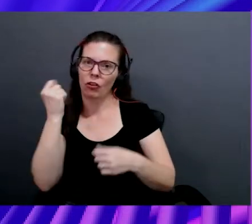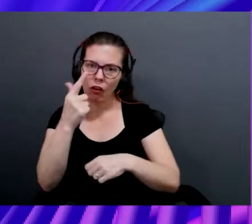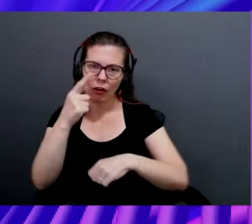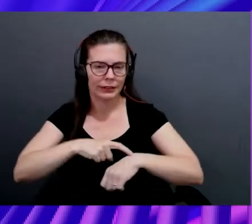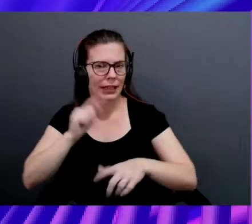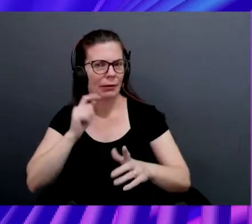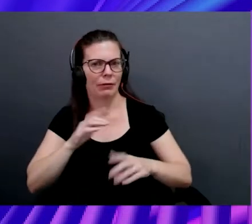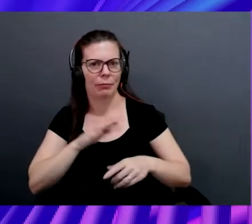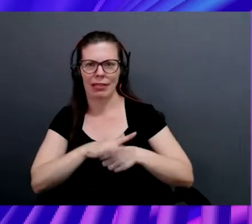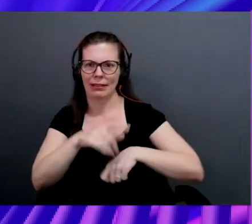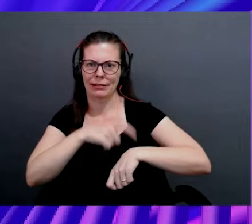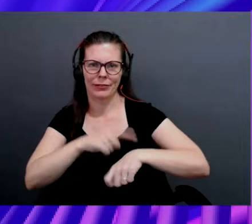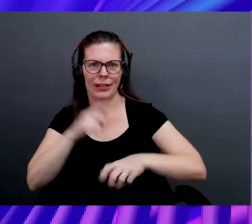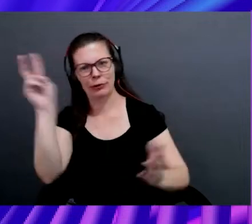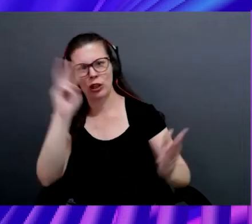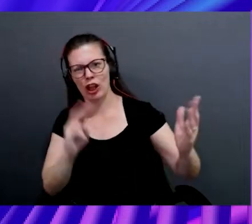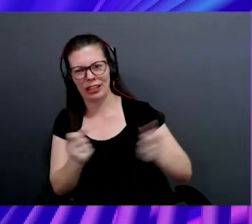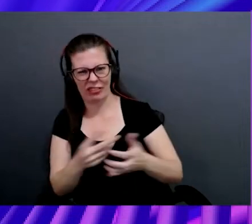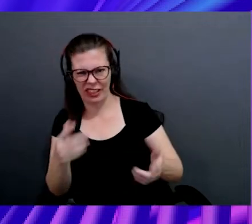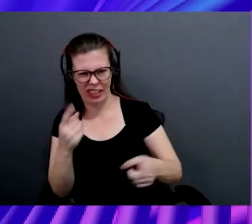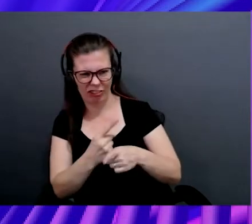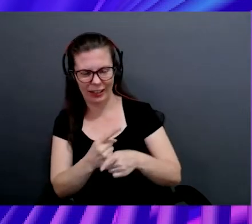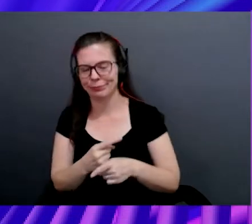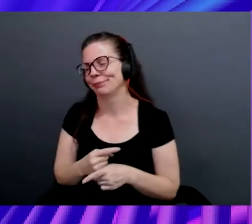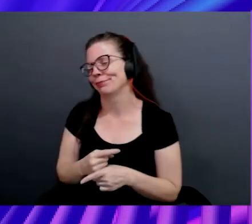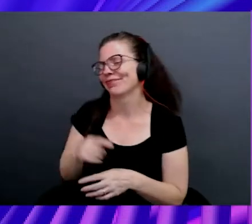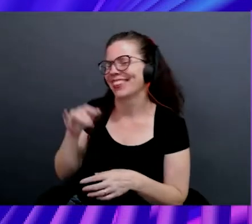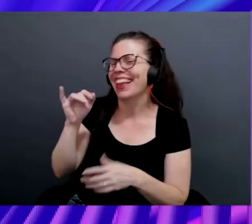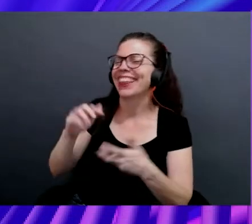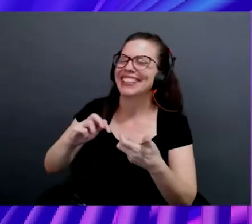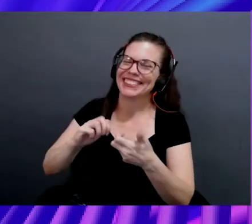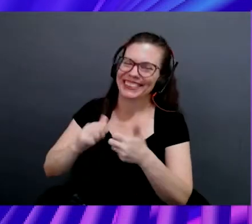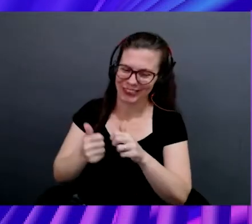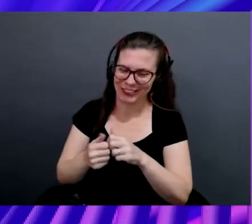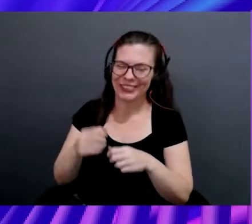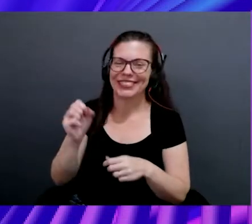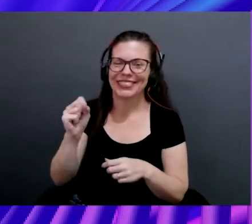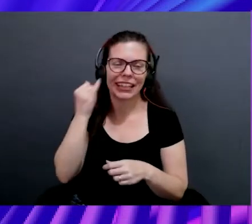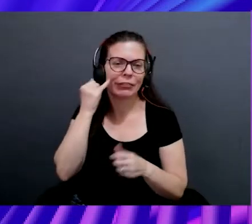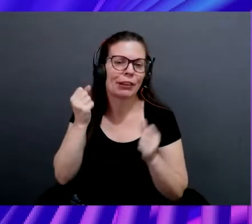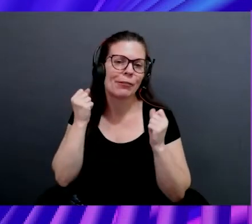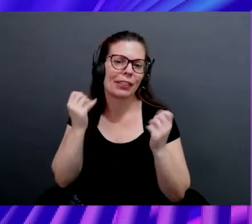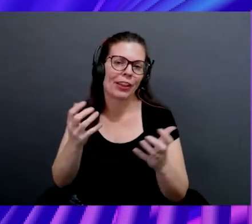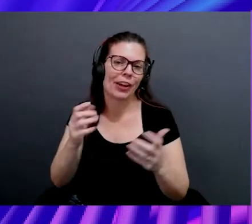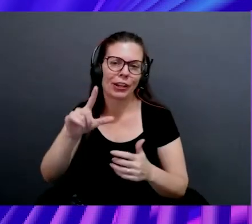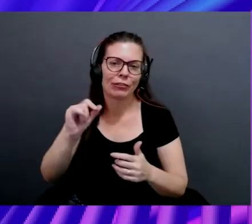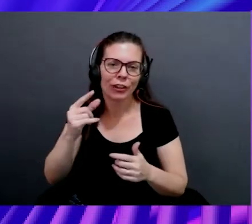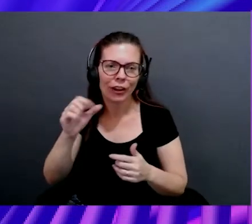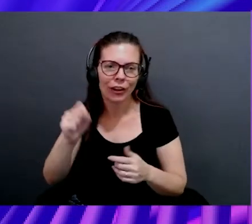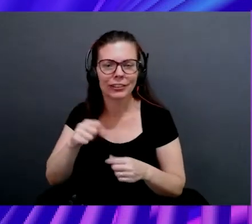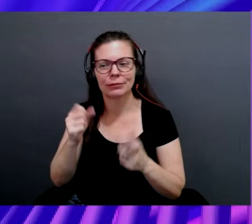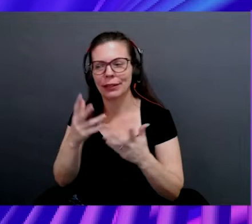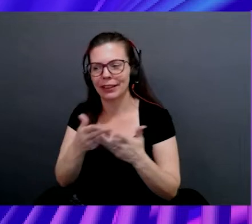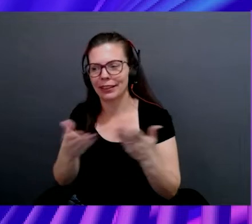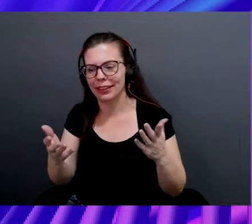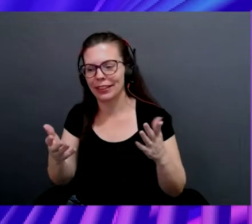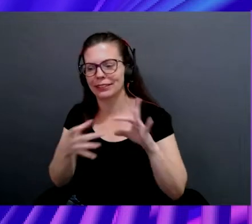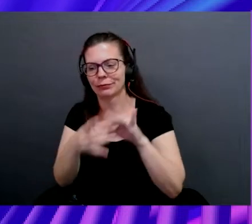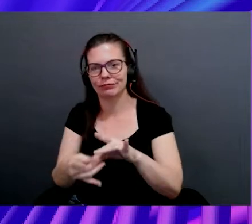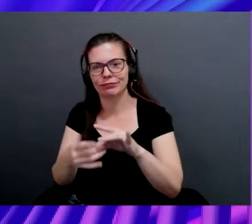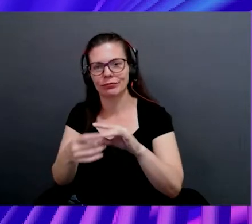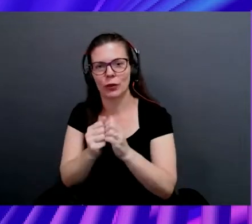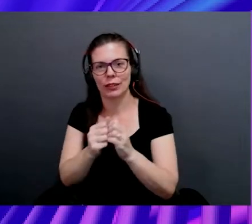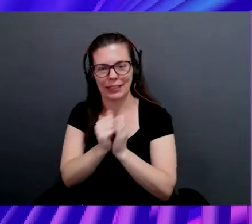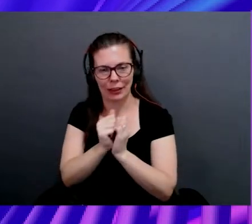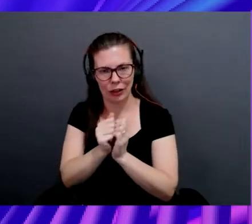Right? Exactly. So that's the issue when you have a bunch of logs and a bunch of things that flock together. That you have all